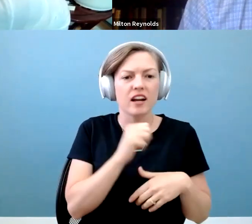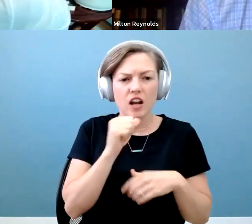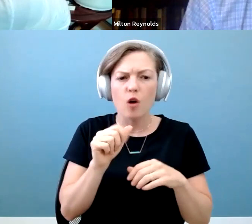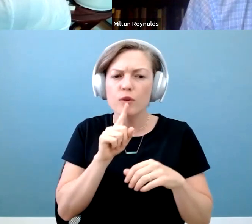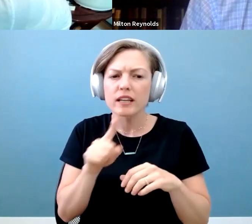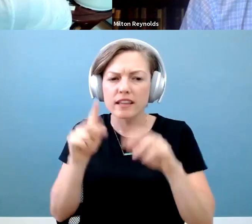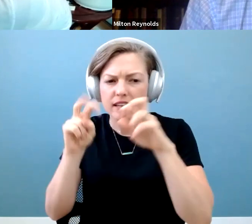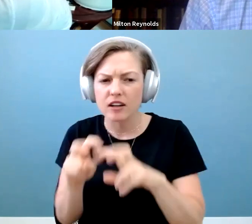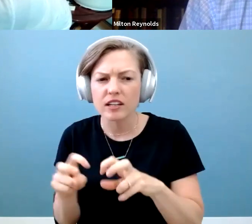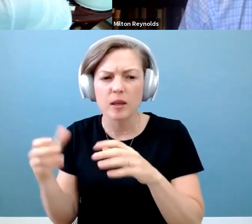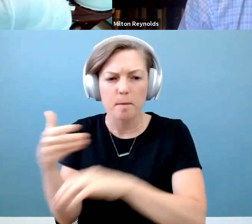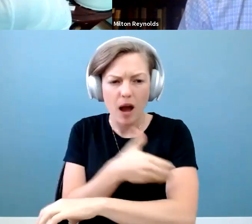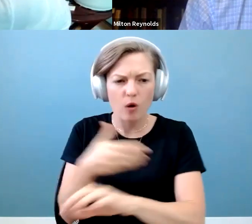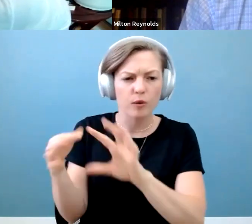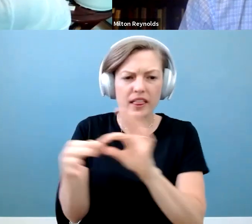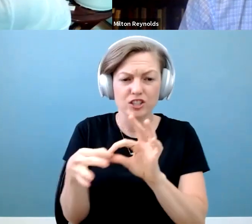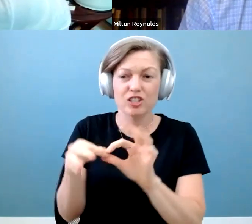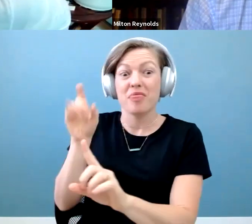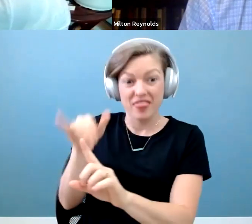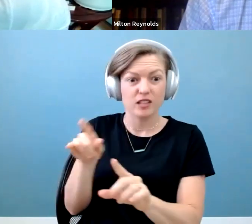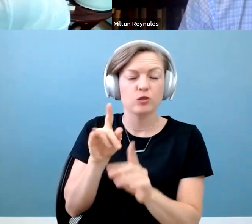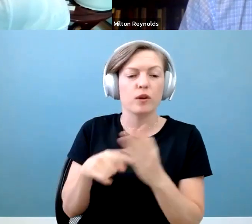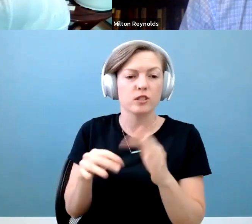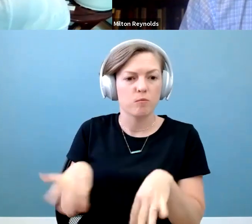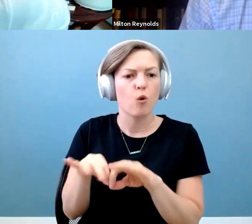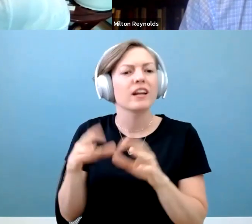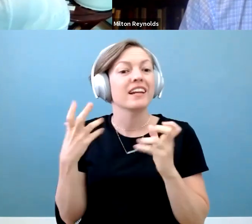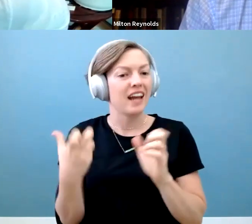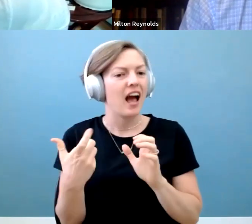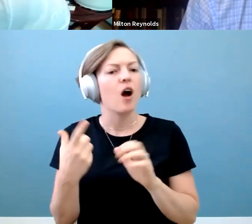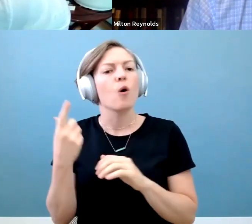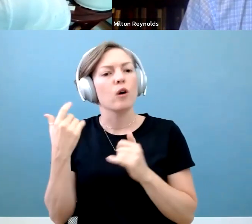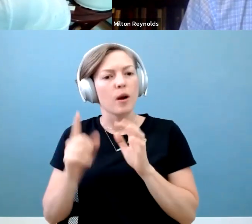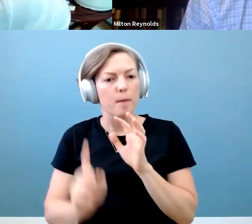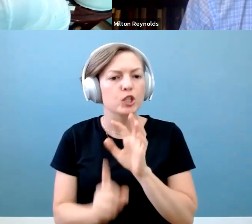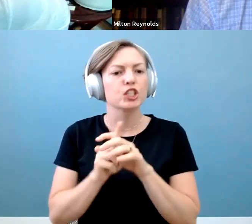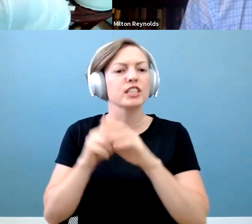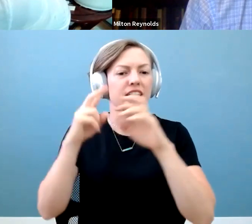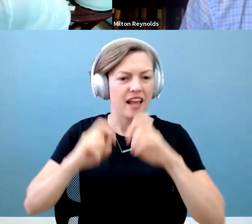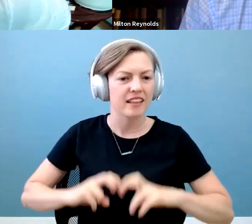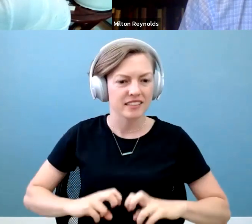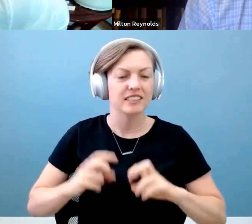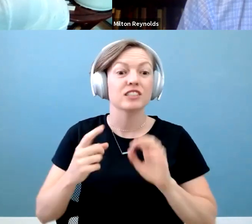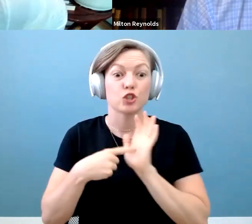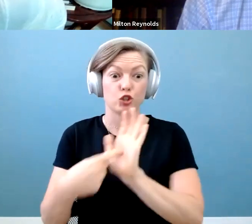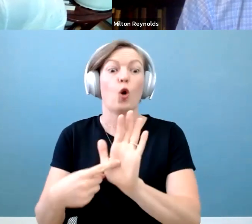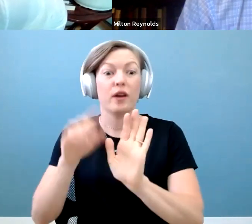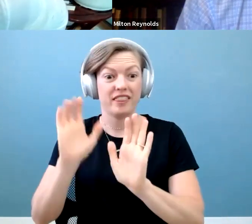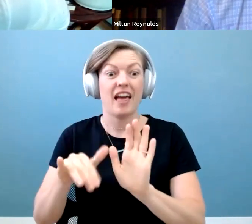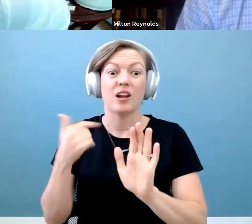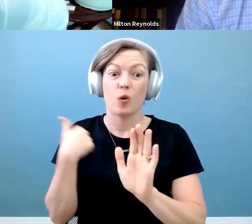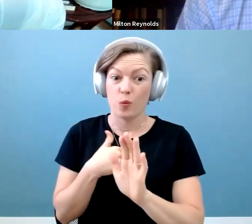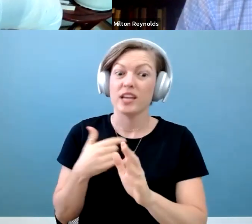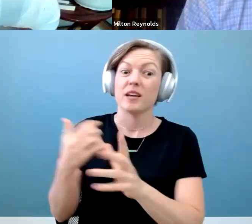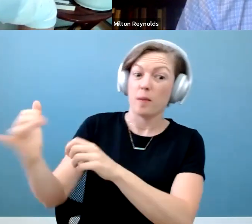relationships, which I think is so critical. And that's what's being illuminated by this emerging analysis, in which are actually reclaiming many of